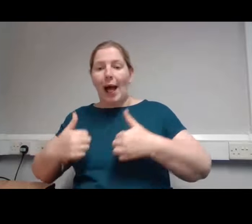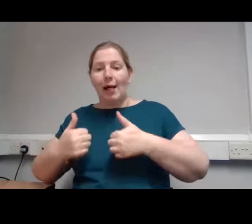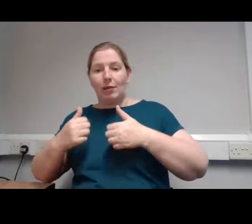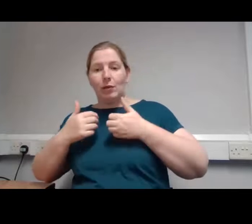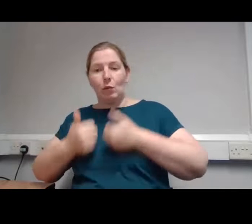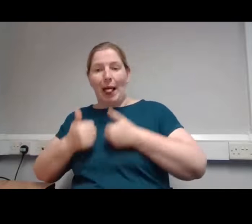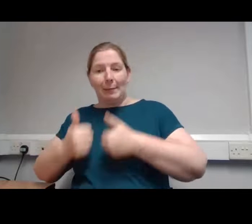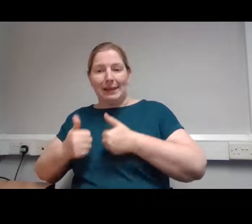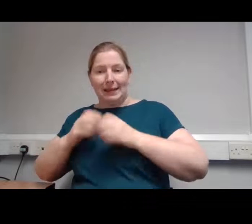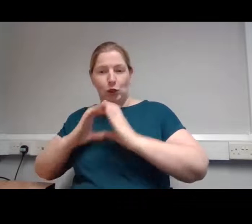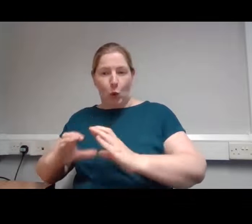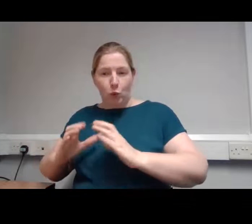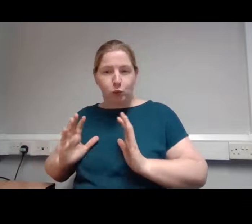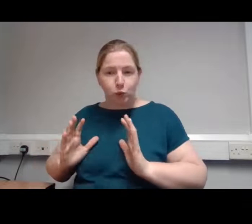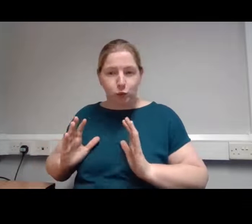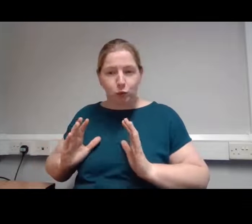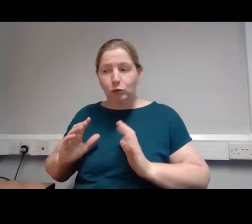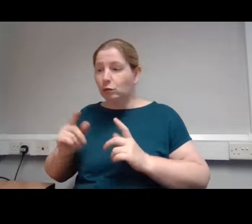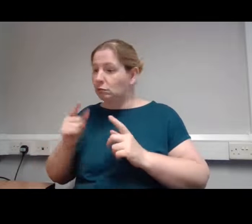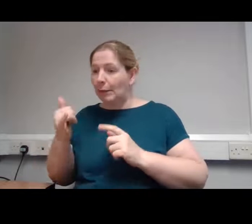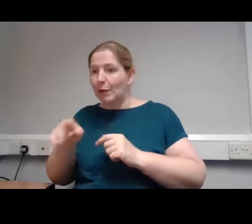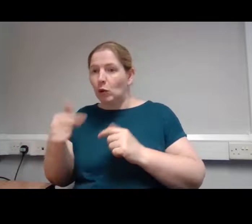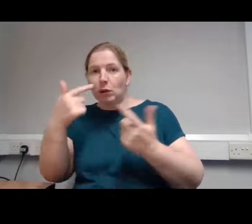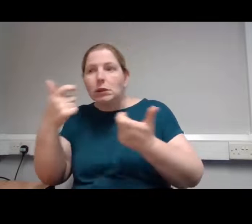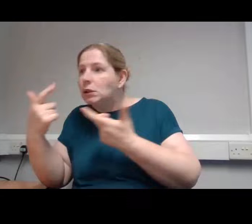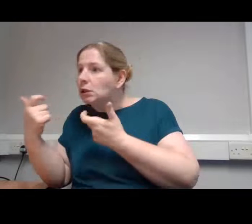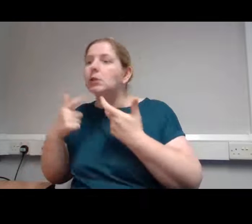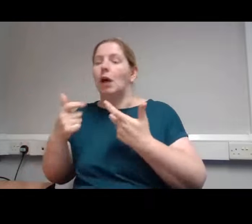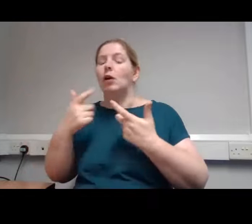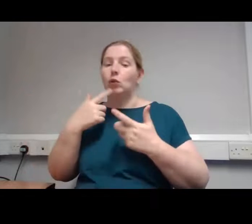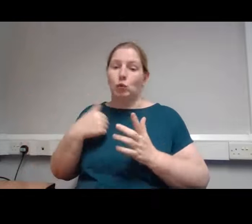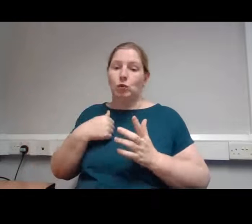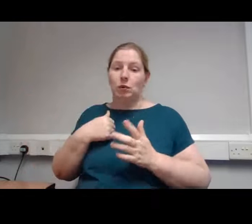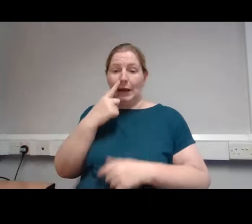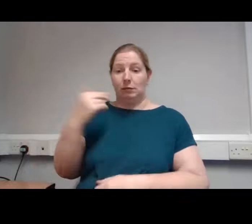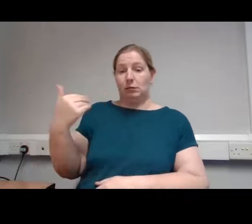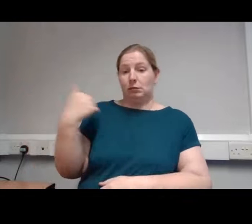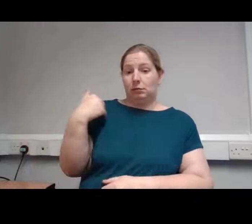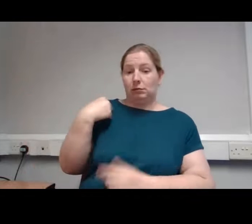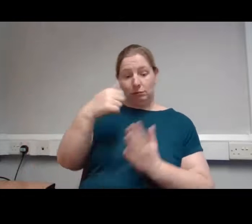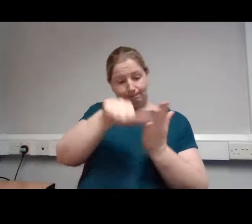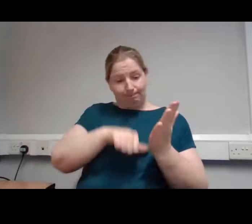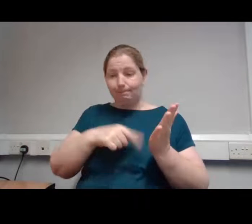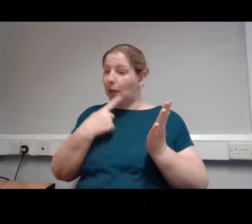at where to signpost people to, if that's helpful.